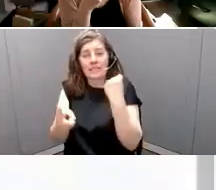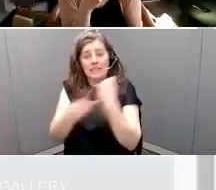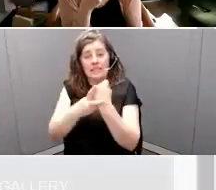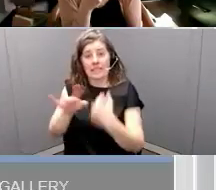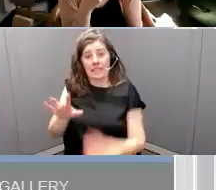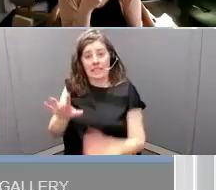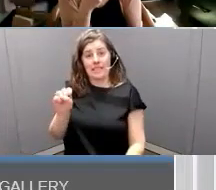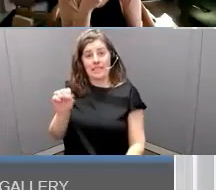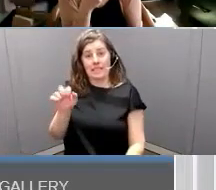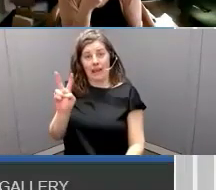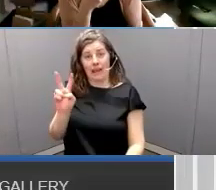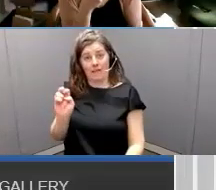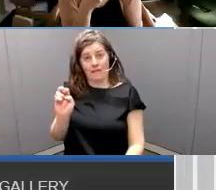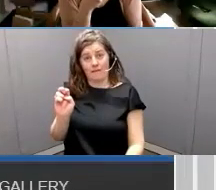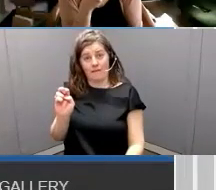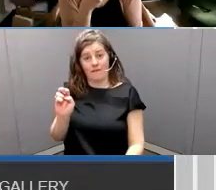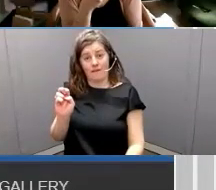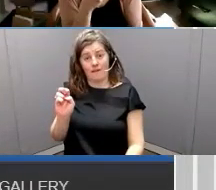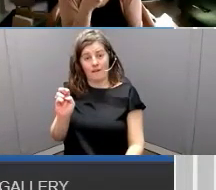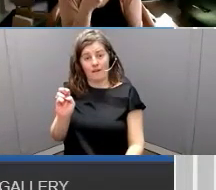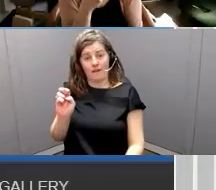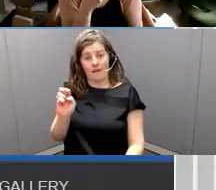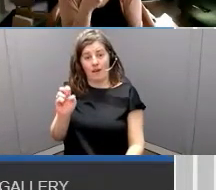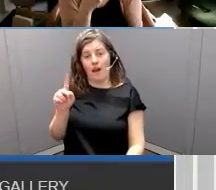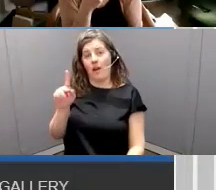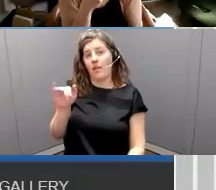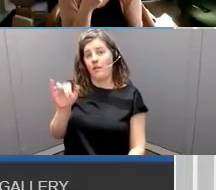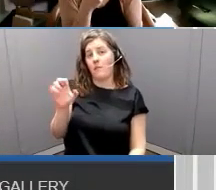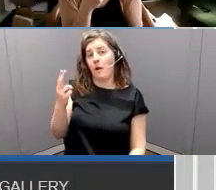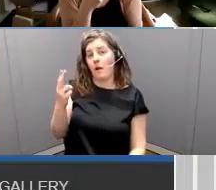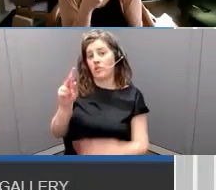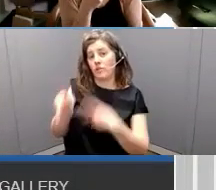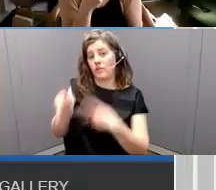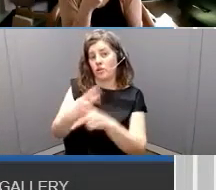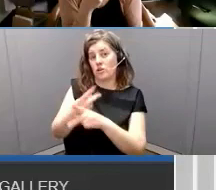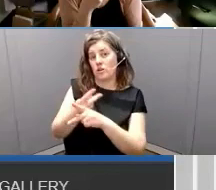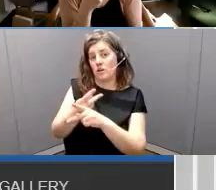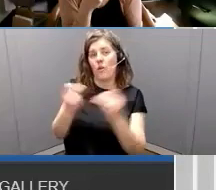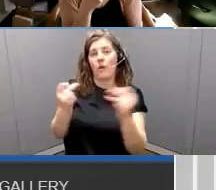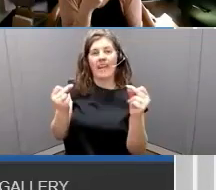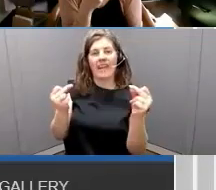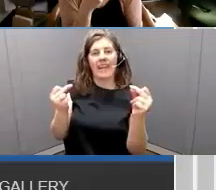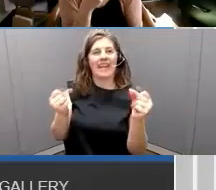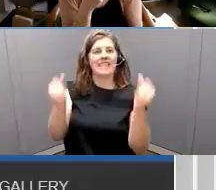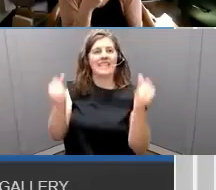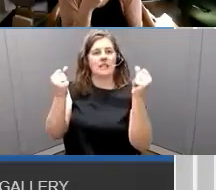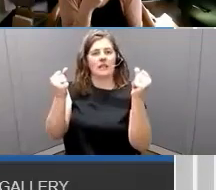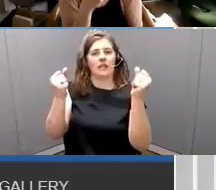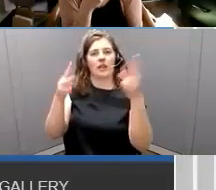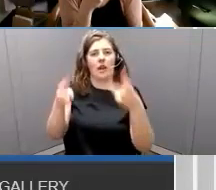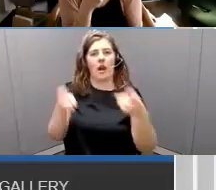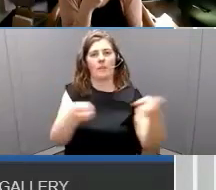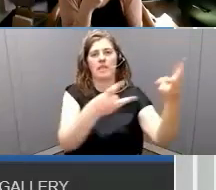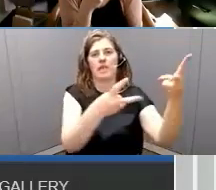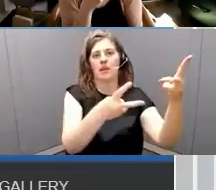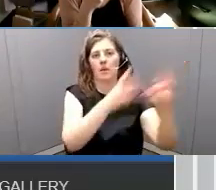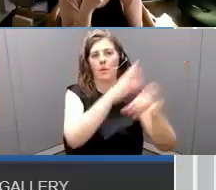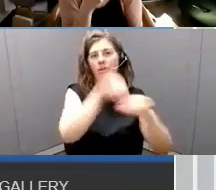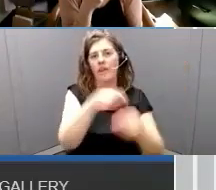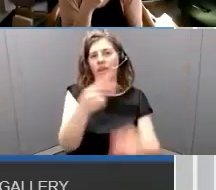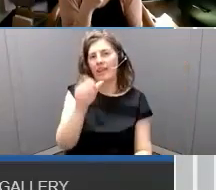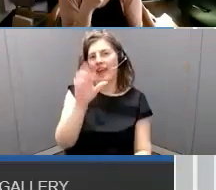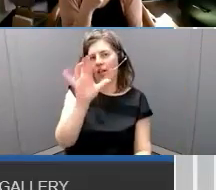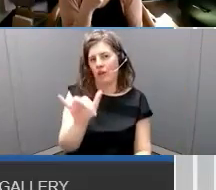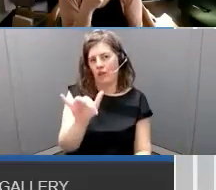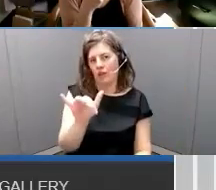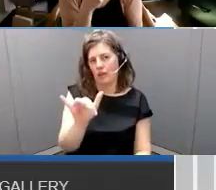again, and the published version of your presentation will instantaneously be updated in the gallery. So